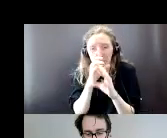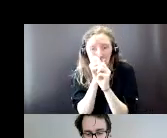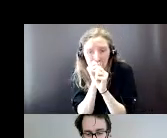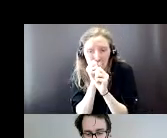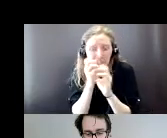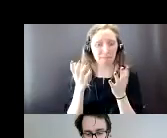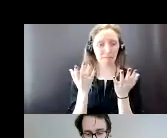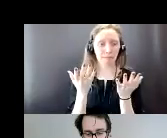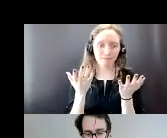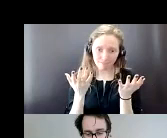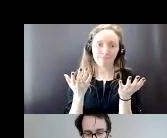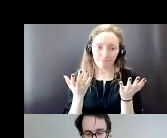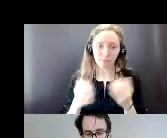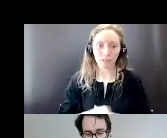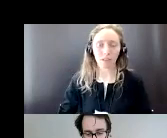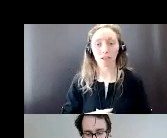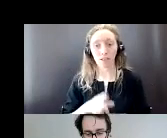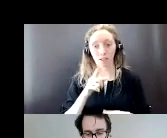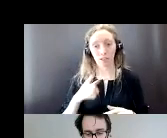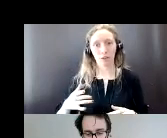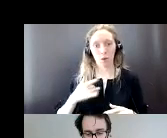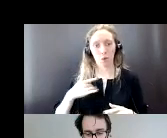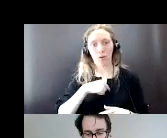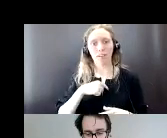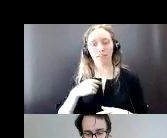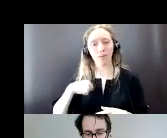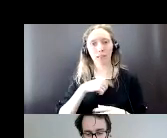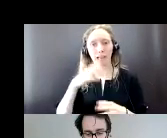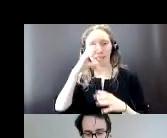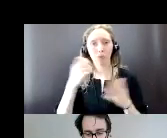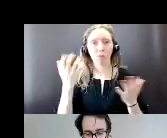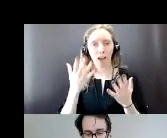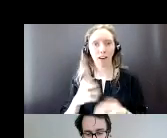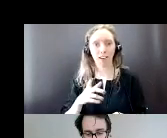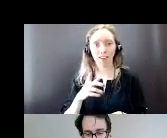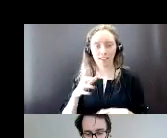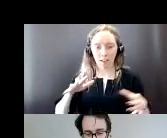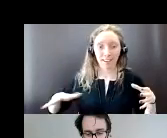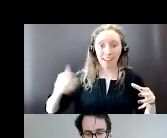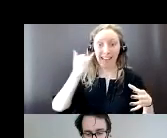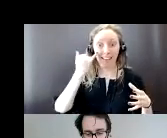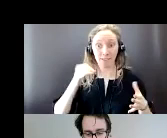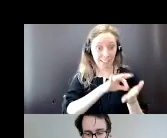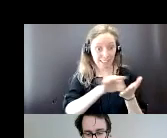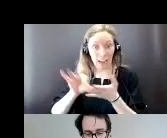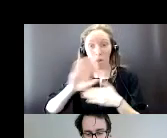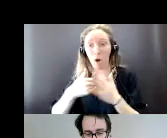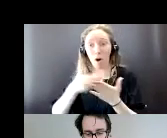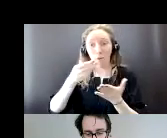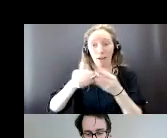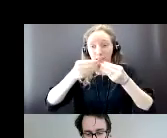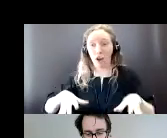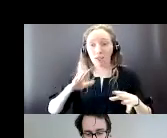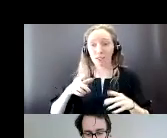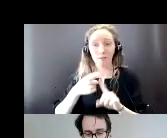reasons. And I think Chris touched on this as well. It could be because they feel ashamed or embarrassed. They might think that I'm